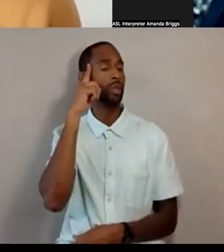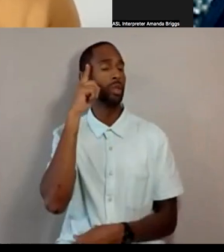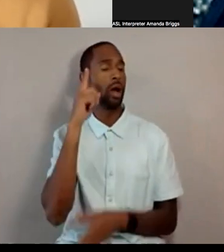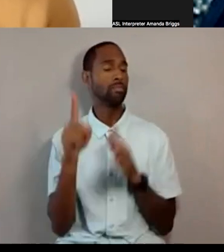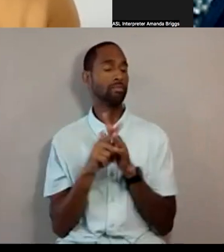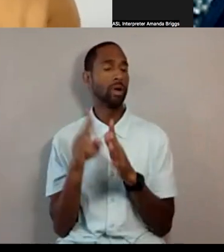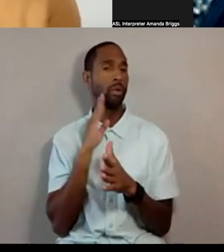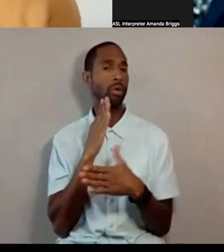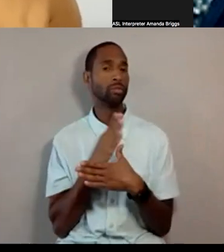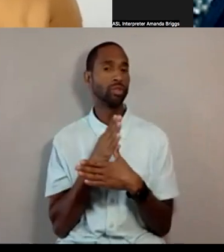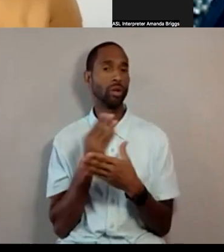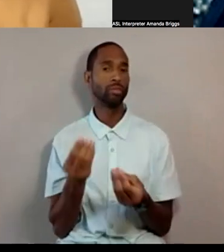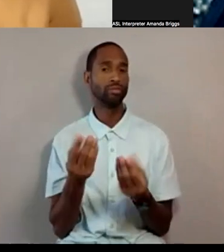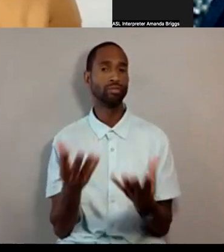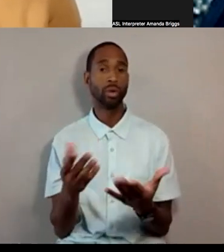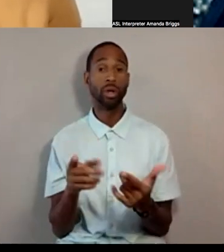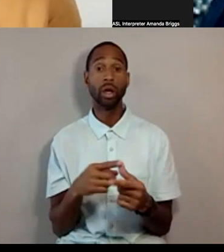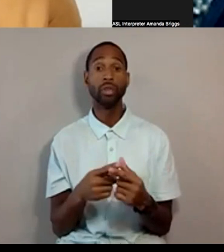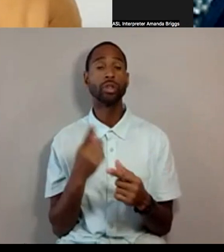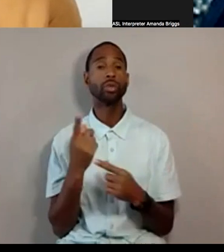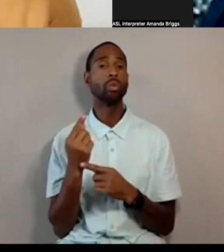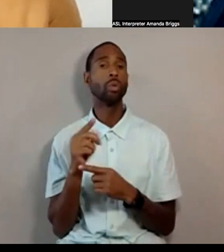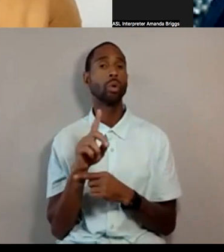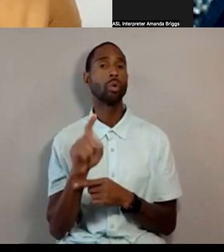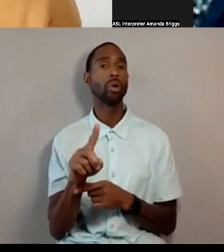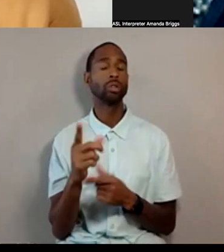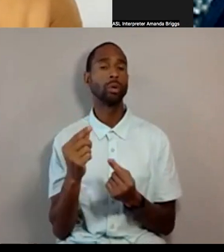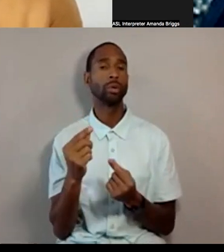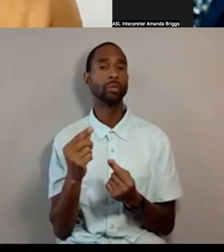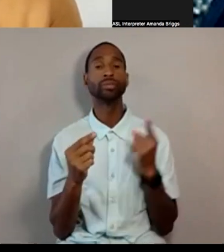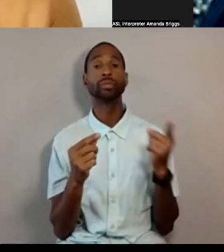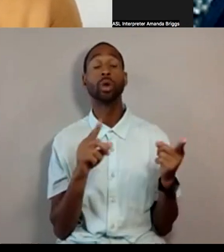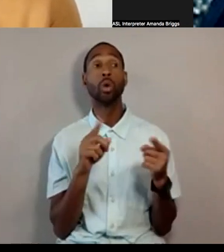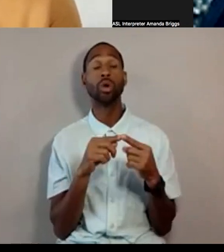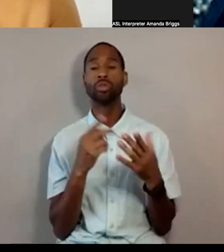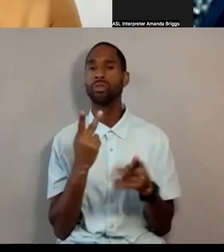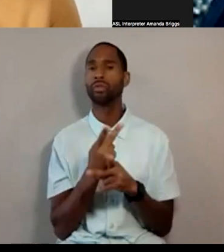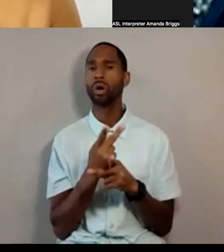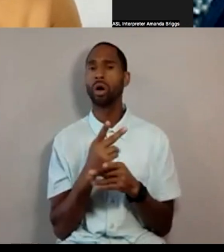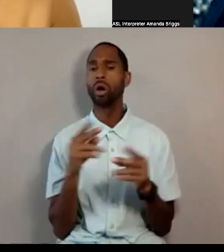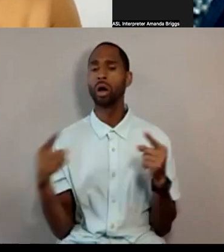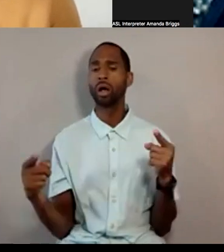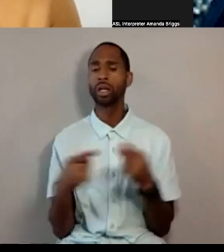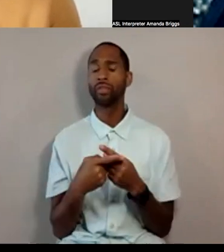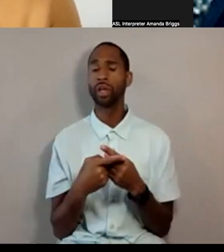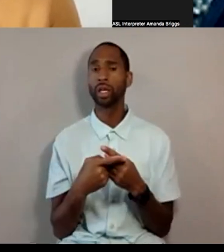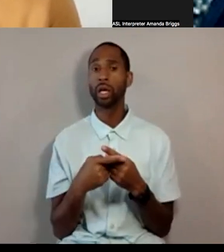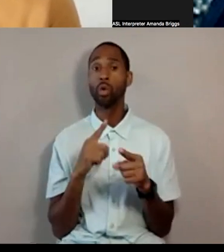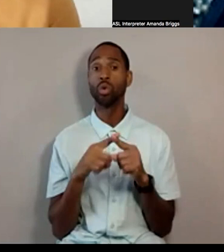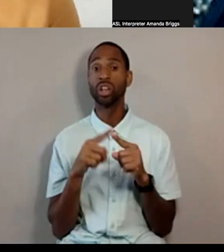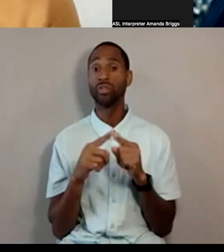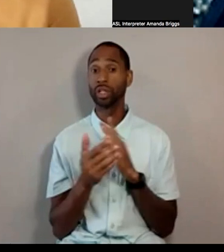that. And then there was another question of, when navigating conflict with dissonant skill levels,